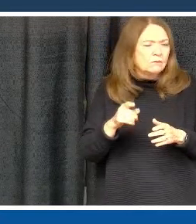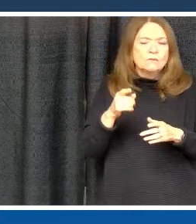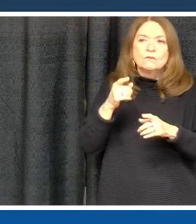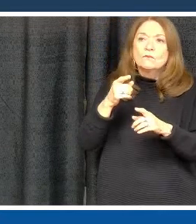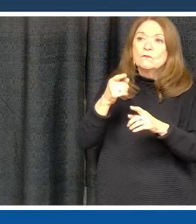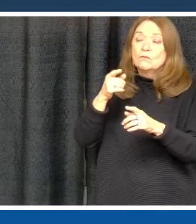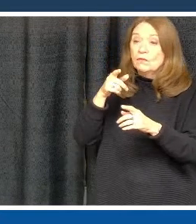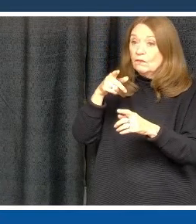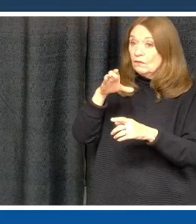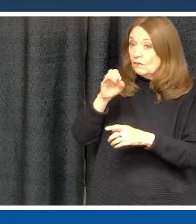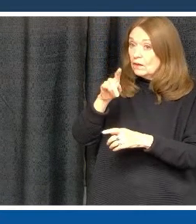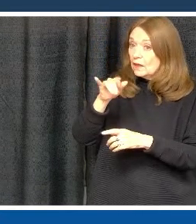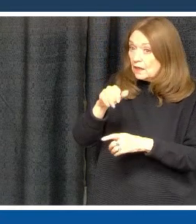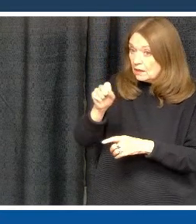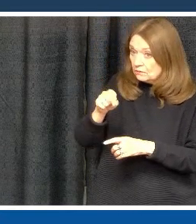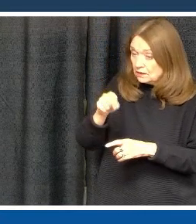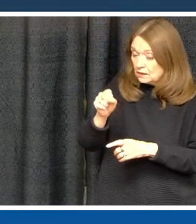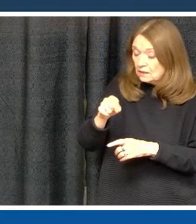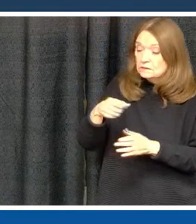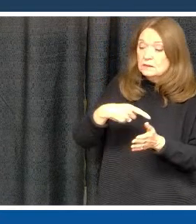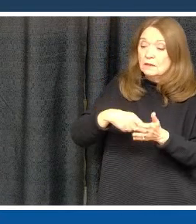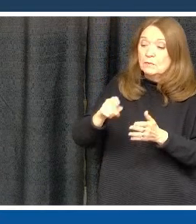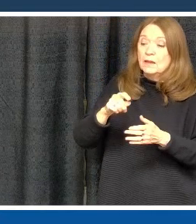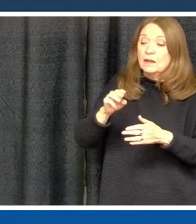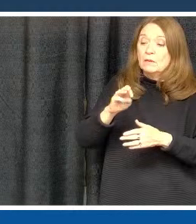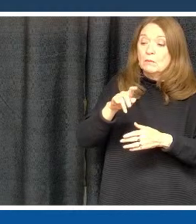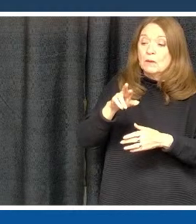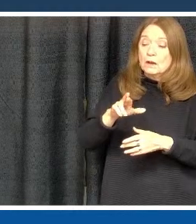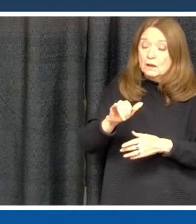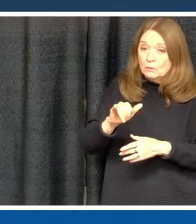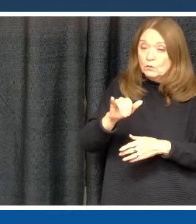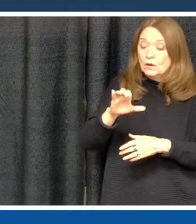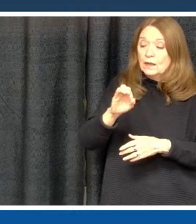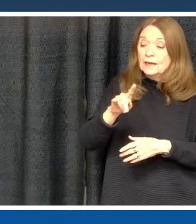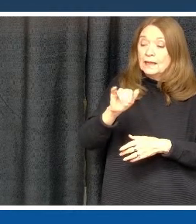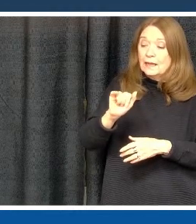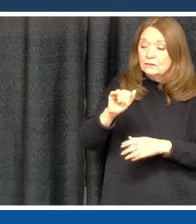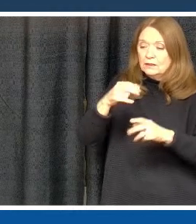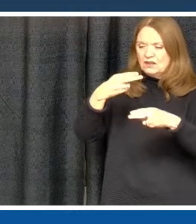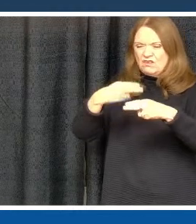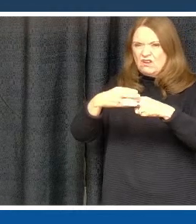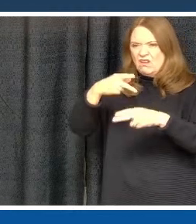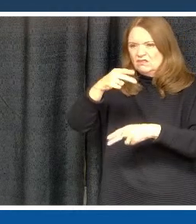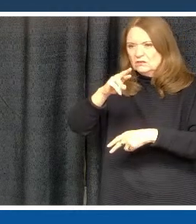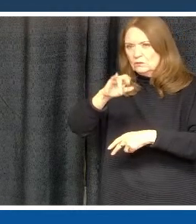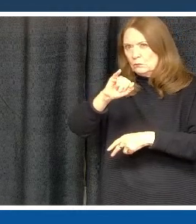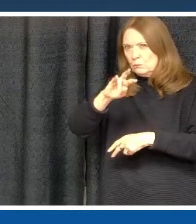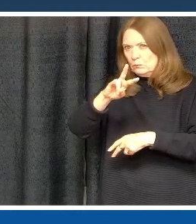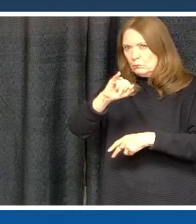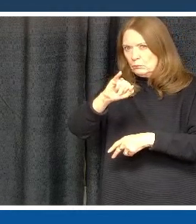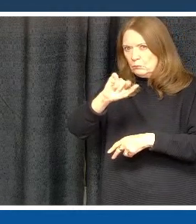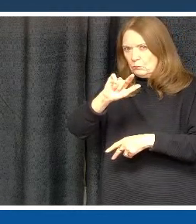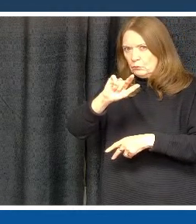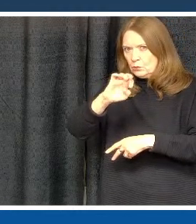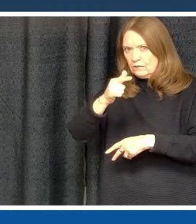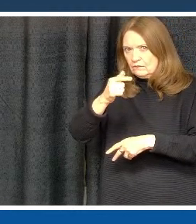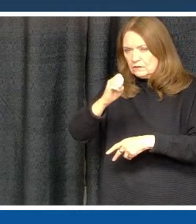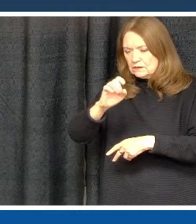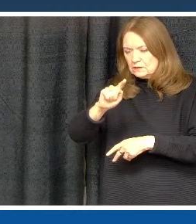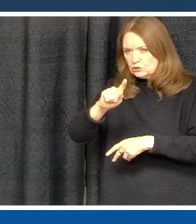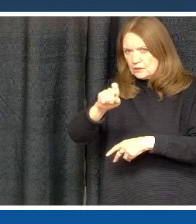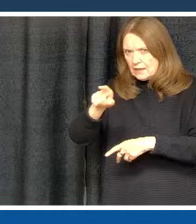pay Montgomery County privilege tax, and then there's an agreement between the county and the